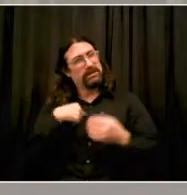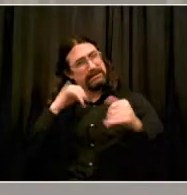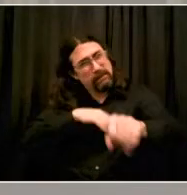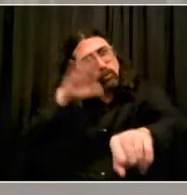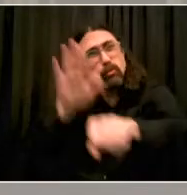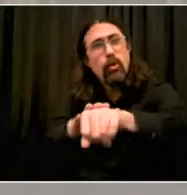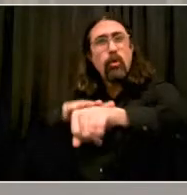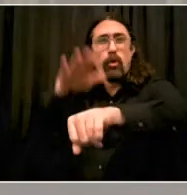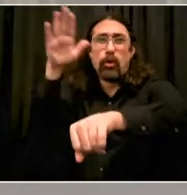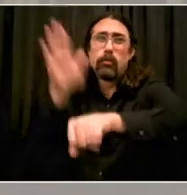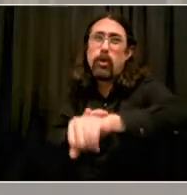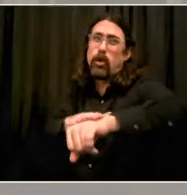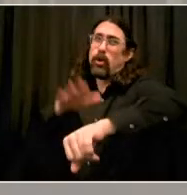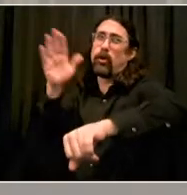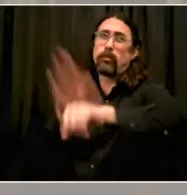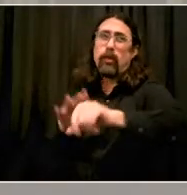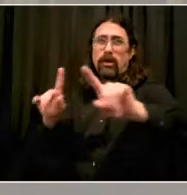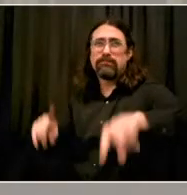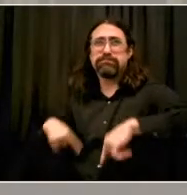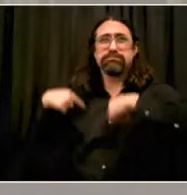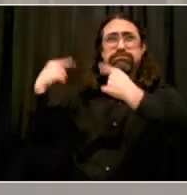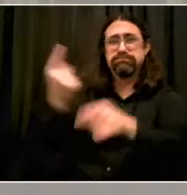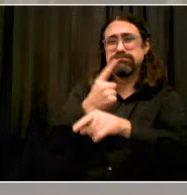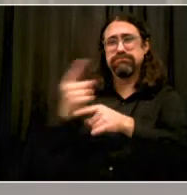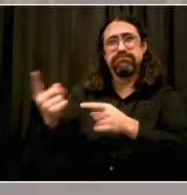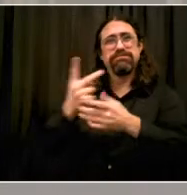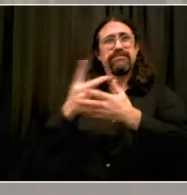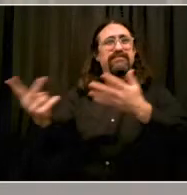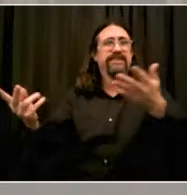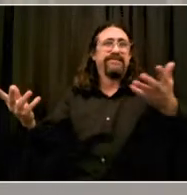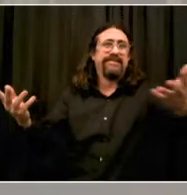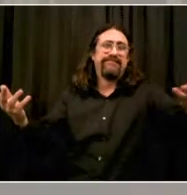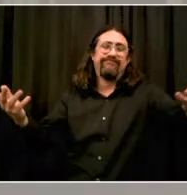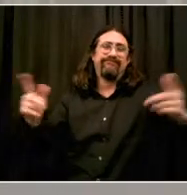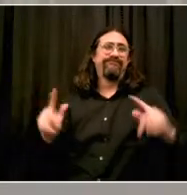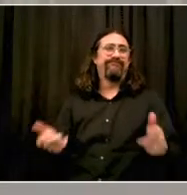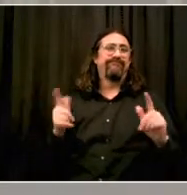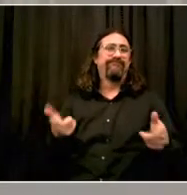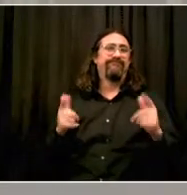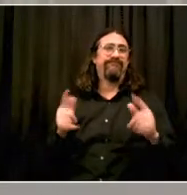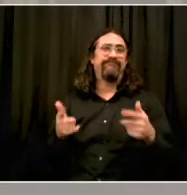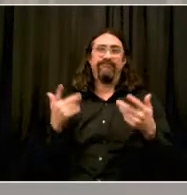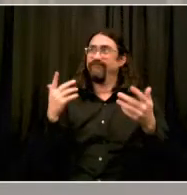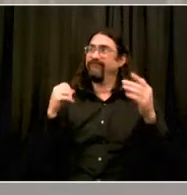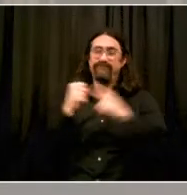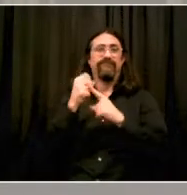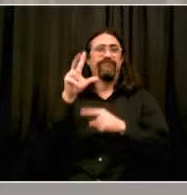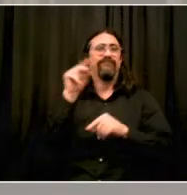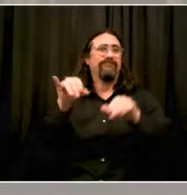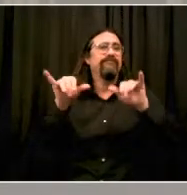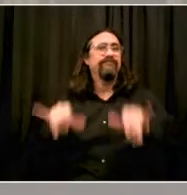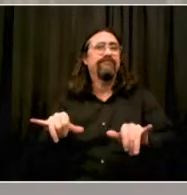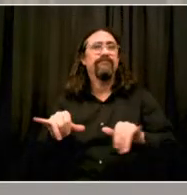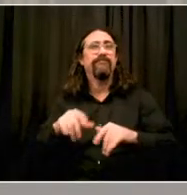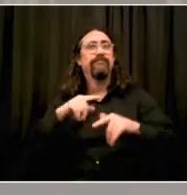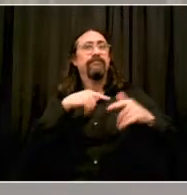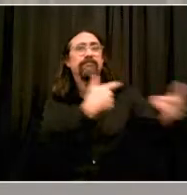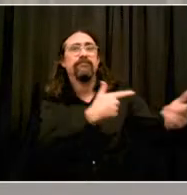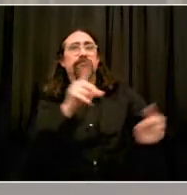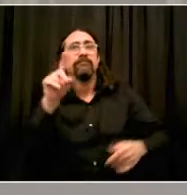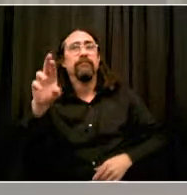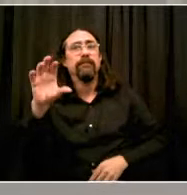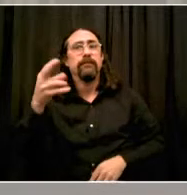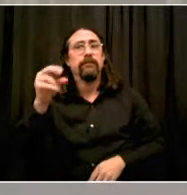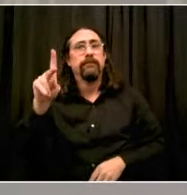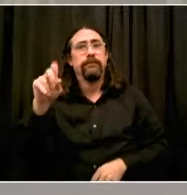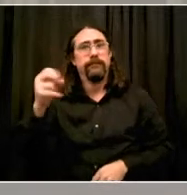between providing the most recent data as well as the most accurate data. If we were purely going on